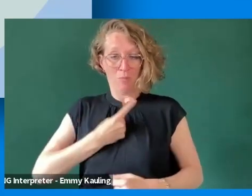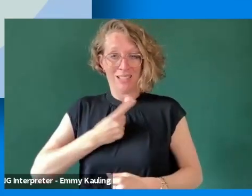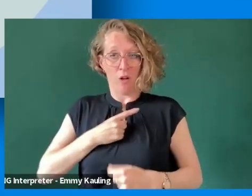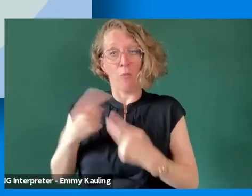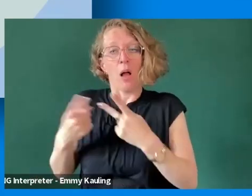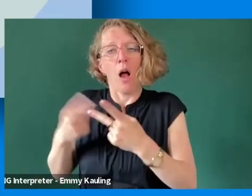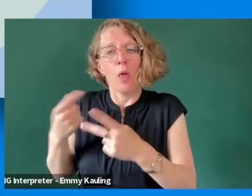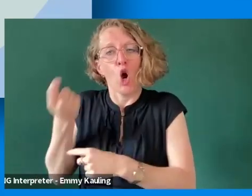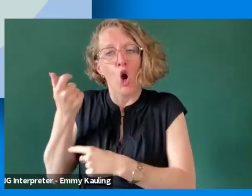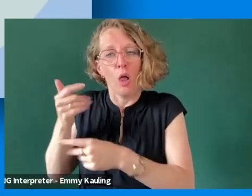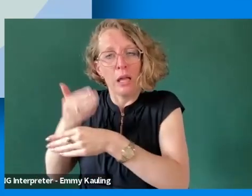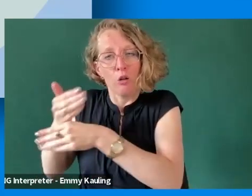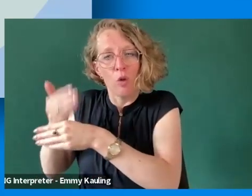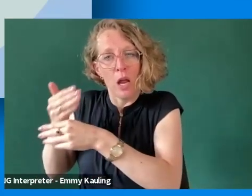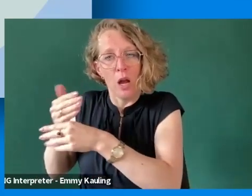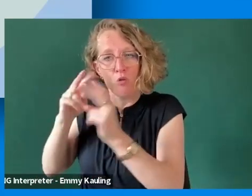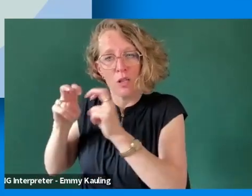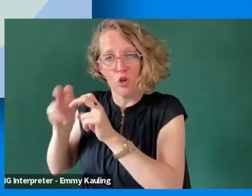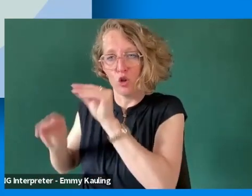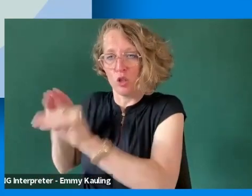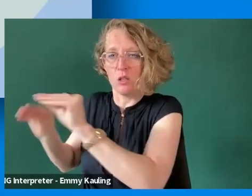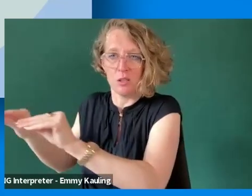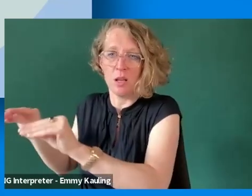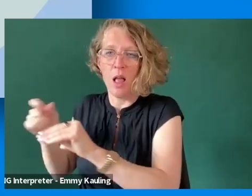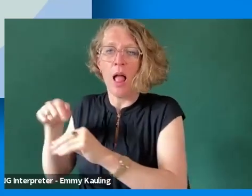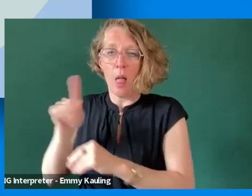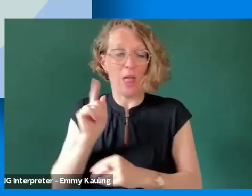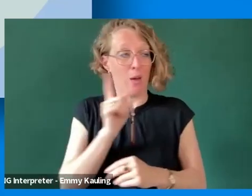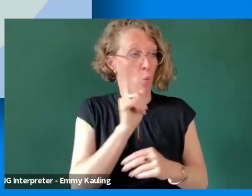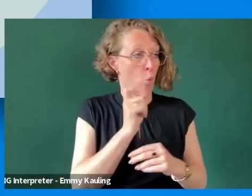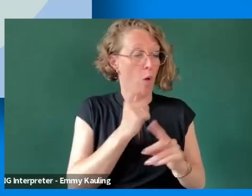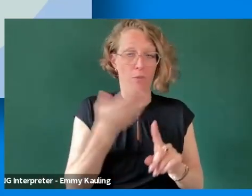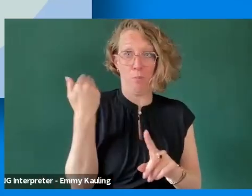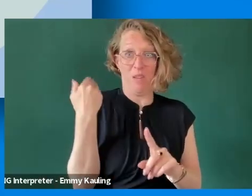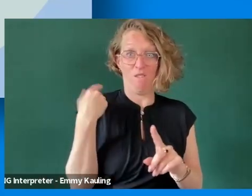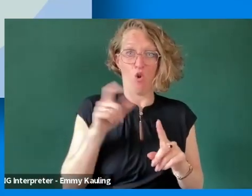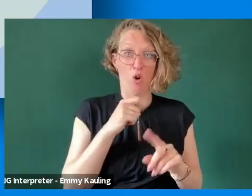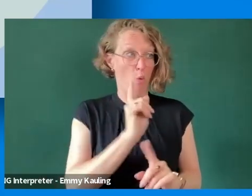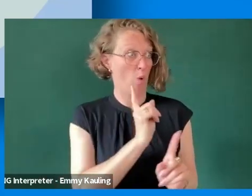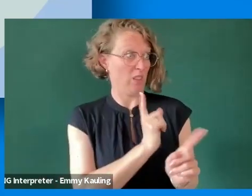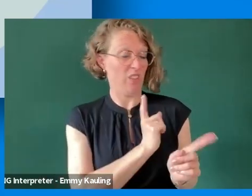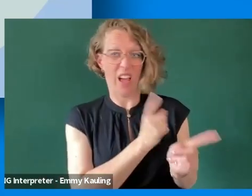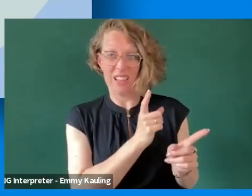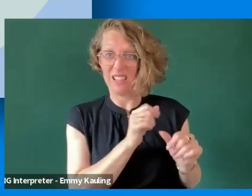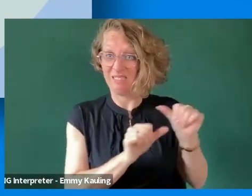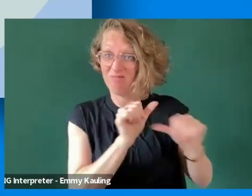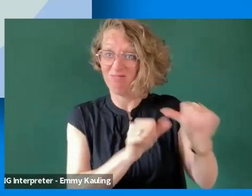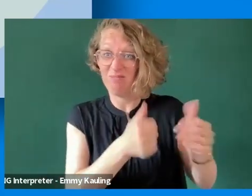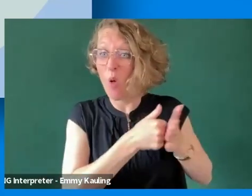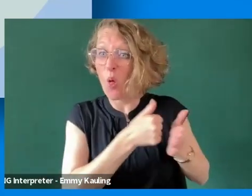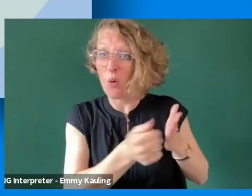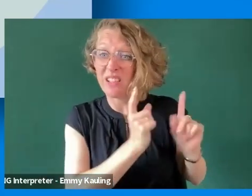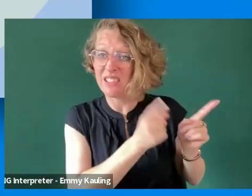researchers. And that behind the curtains glimpse of what we were actually looking for and how it was heard or reviewed by review